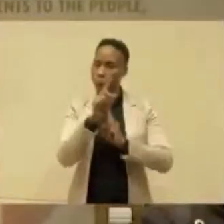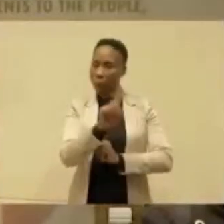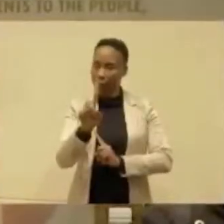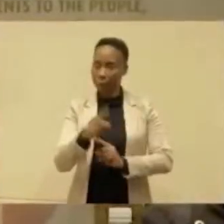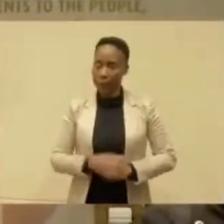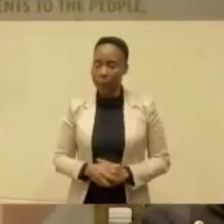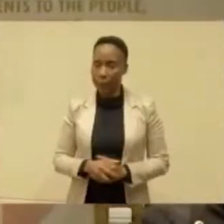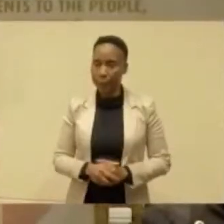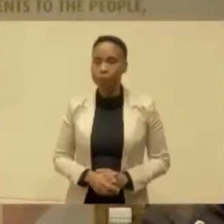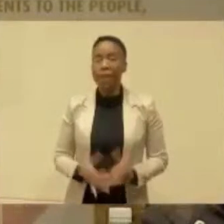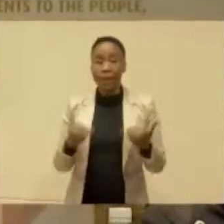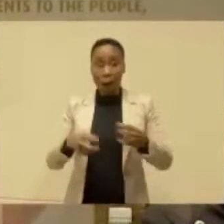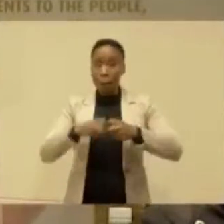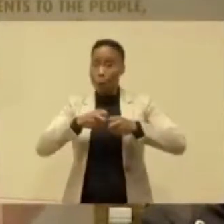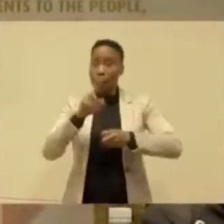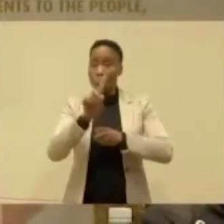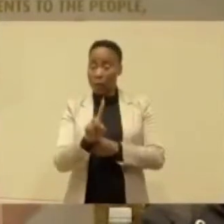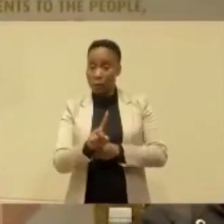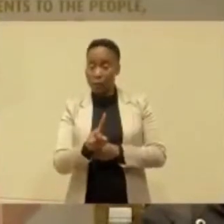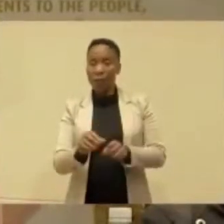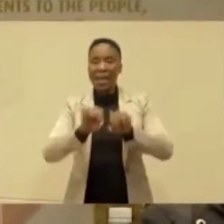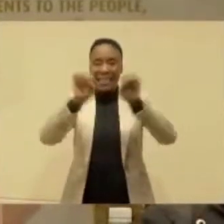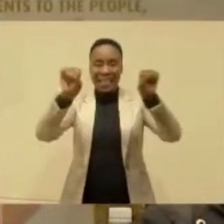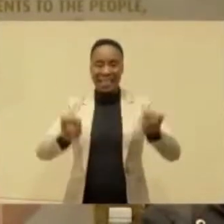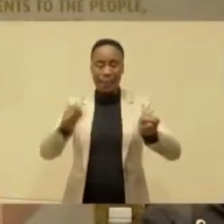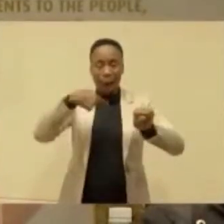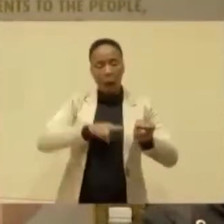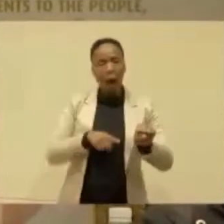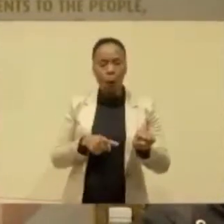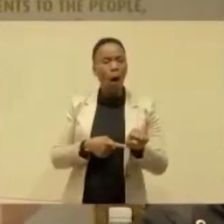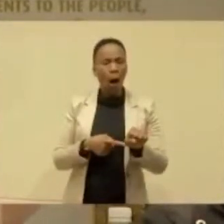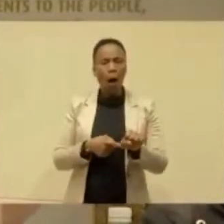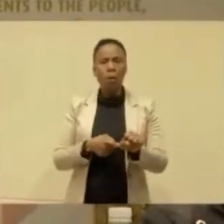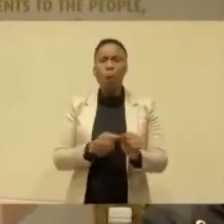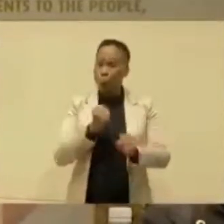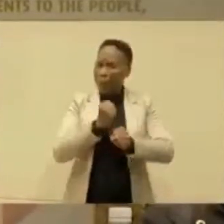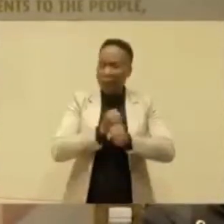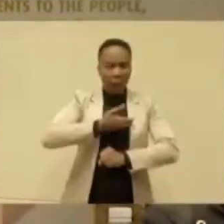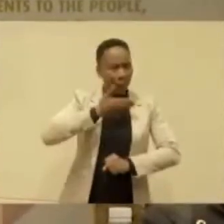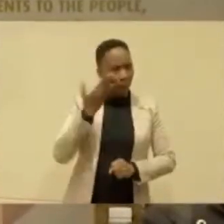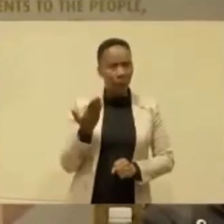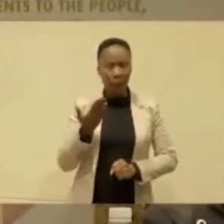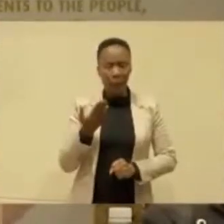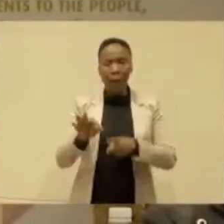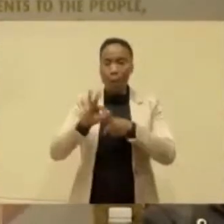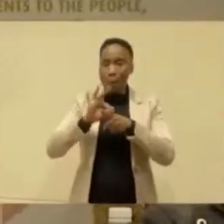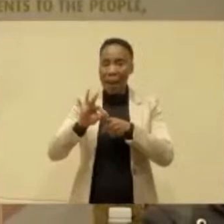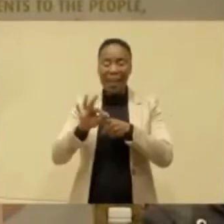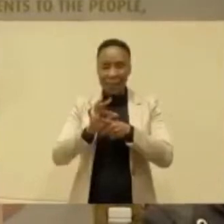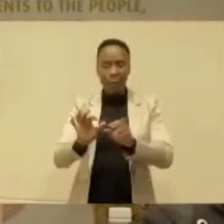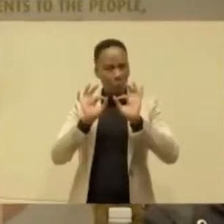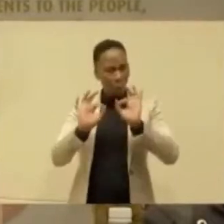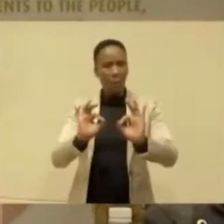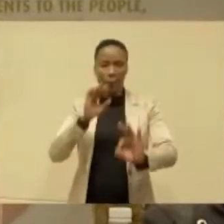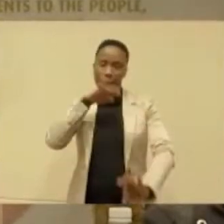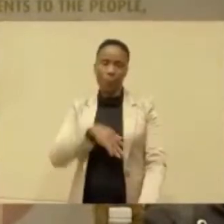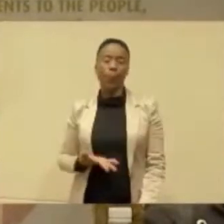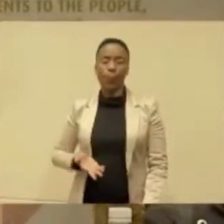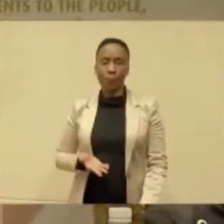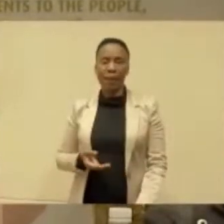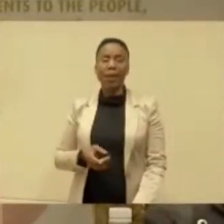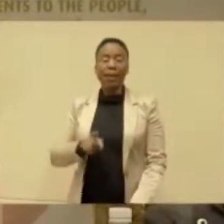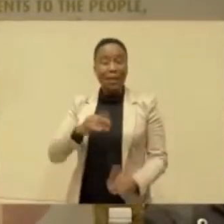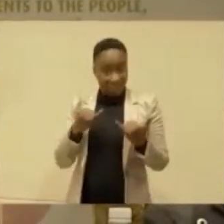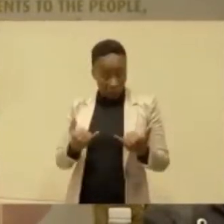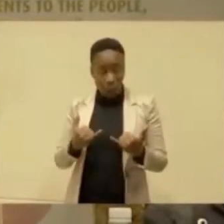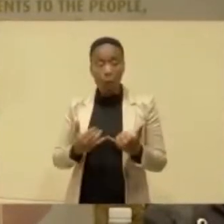now the problem is that our systems is not in place and our planning is not proper and that is what